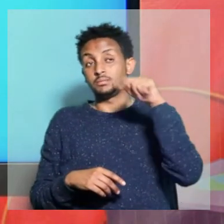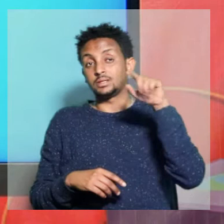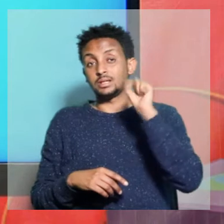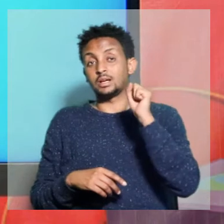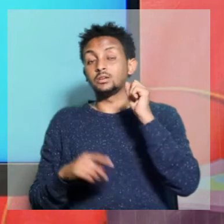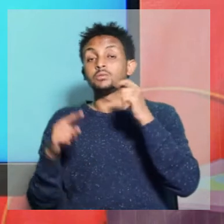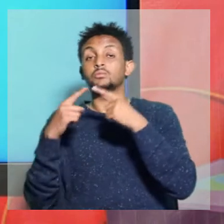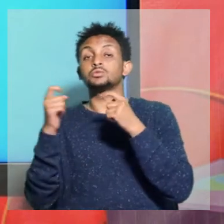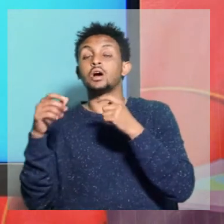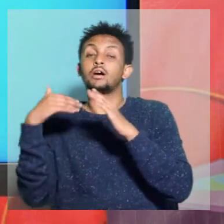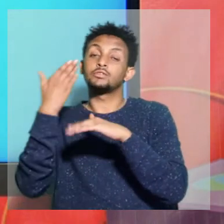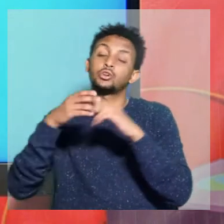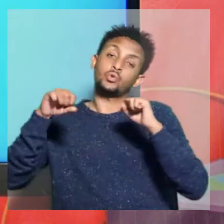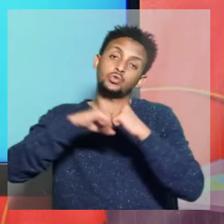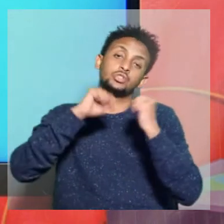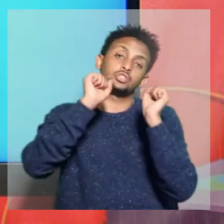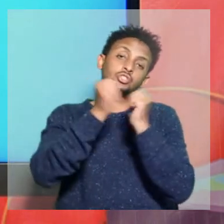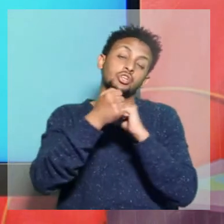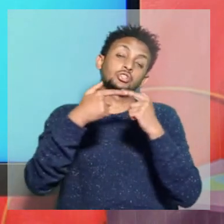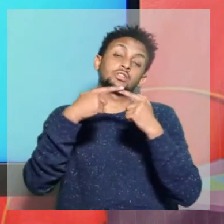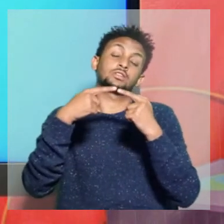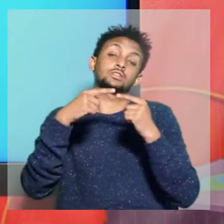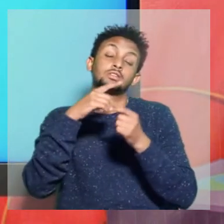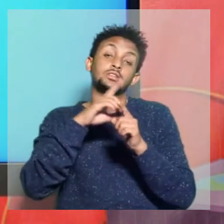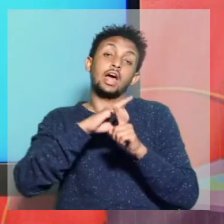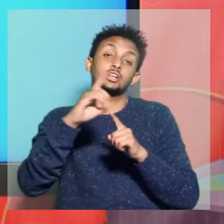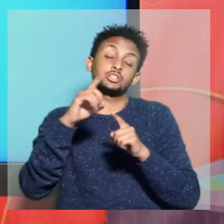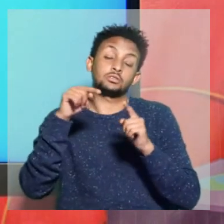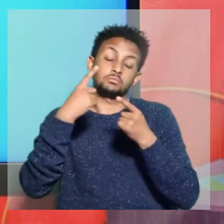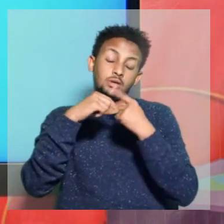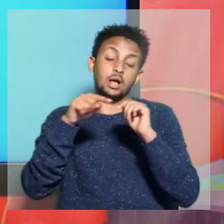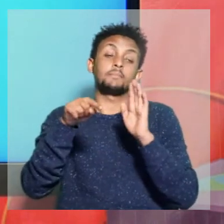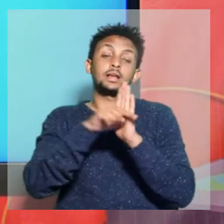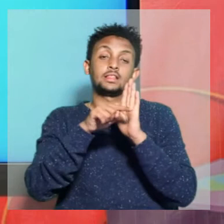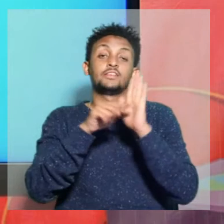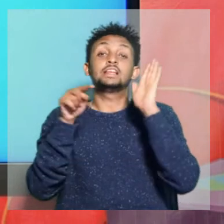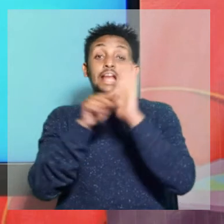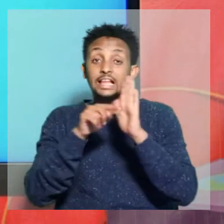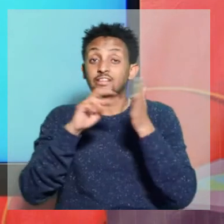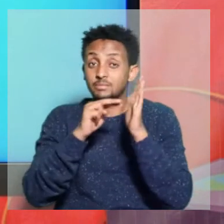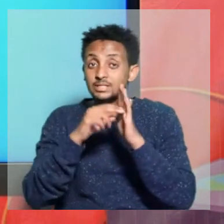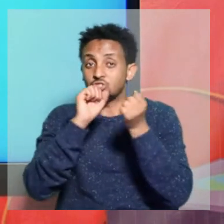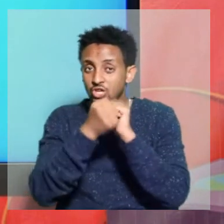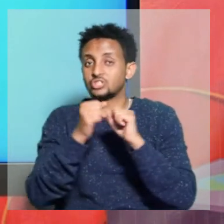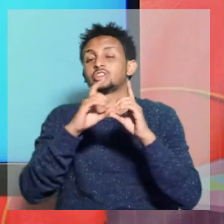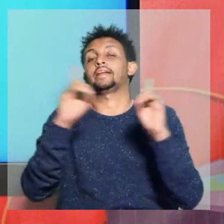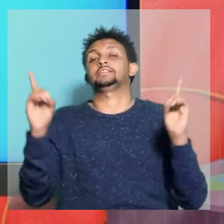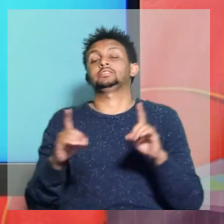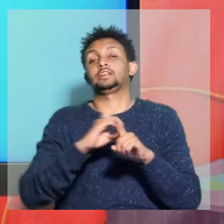x direction. Now after collision it changes its direction and it becomes negative. Negative means it changes its